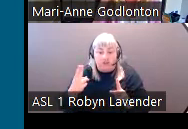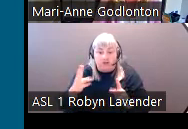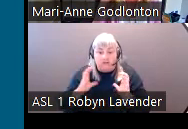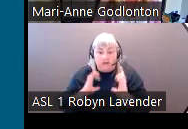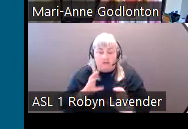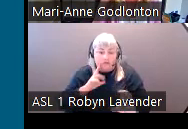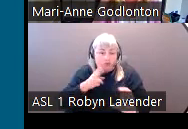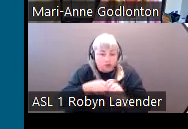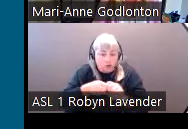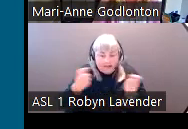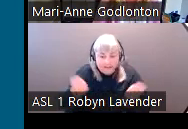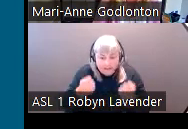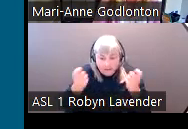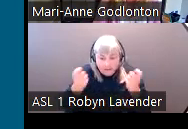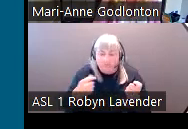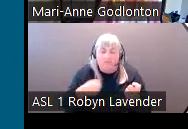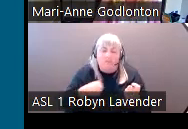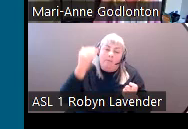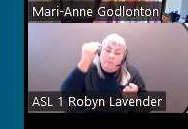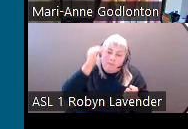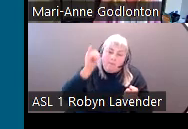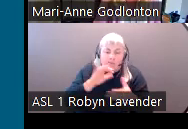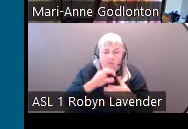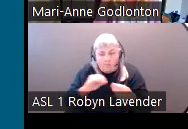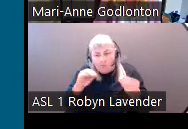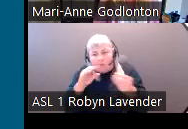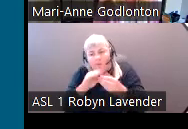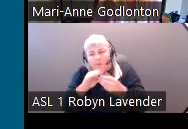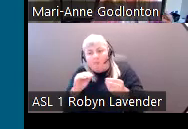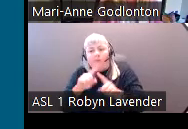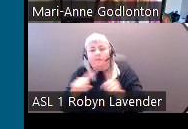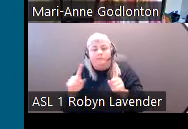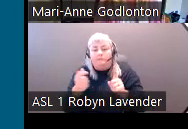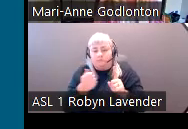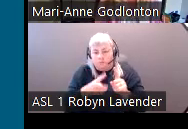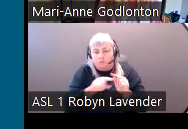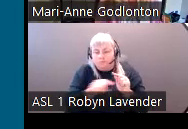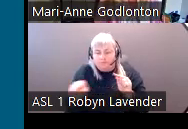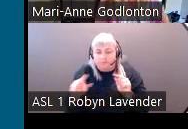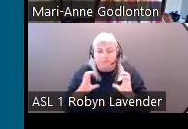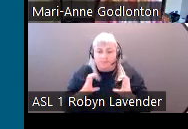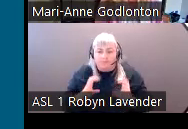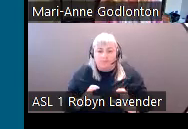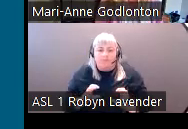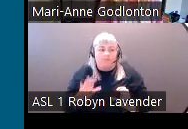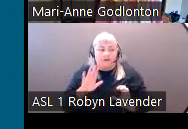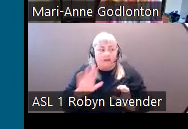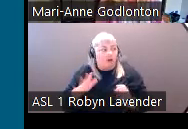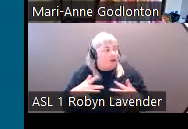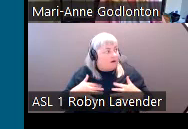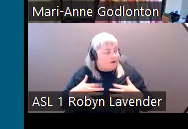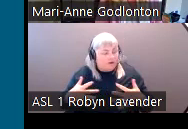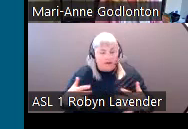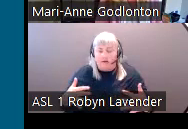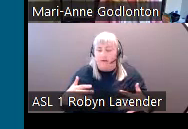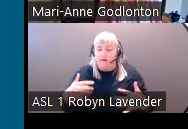and the number, and I know this is anecdotal, but a number of clients and just the vibe of, you know what, Marianne,